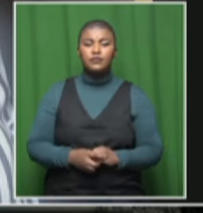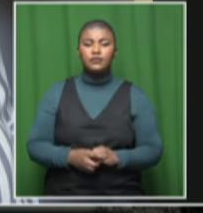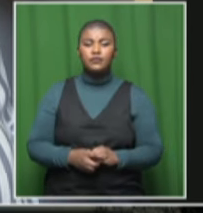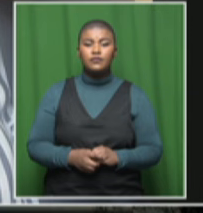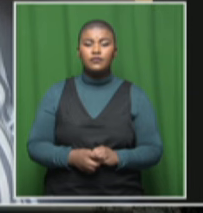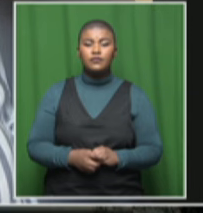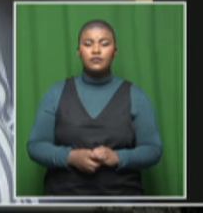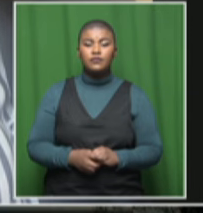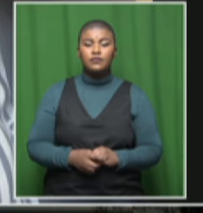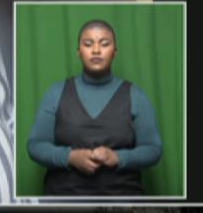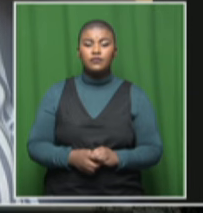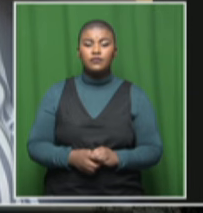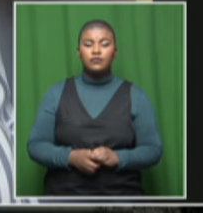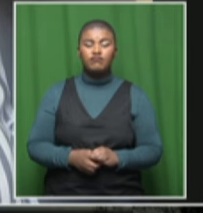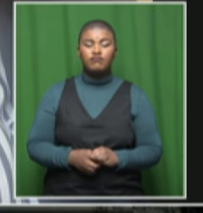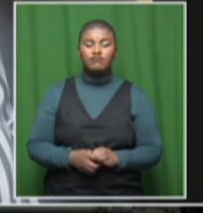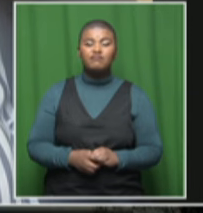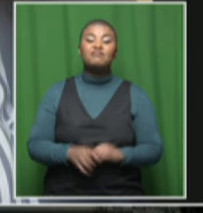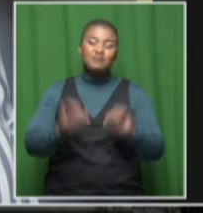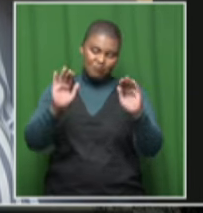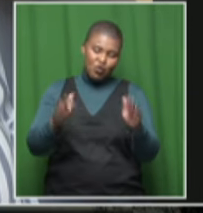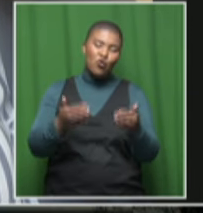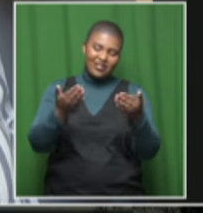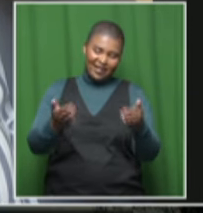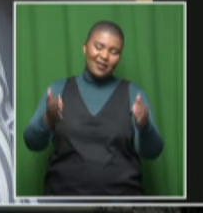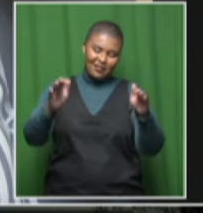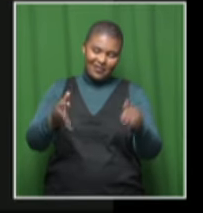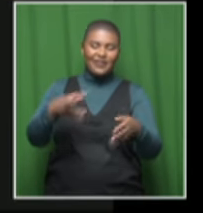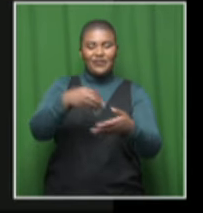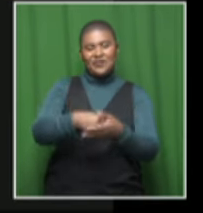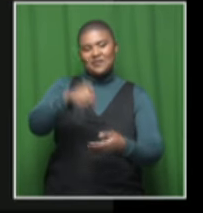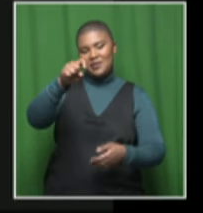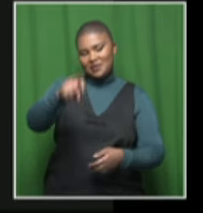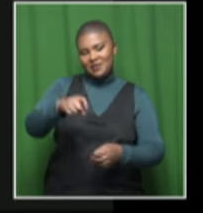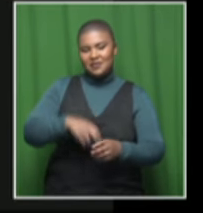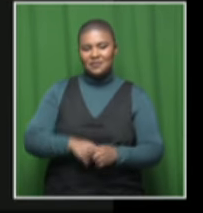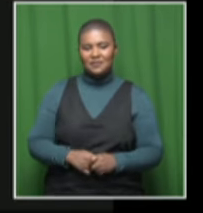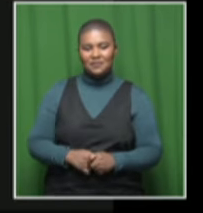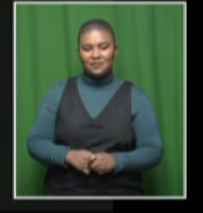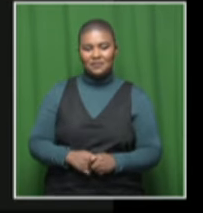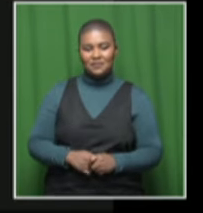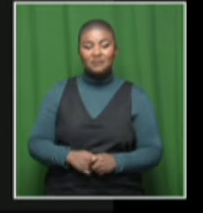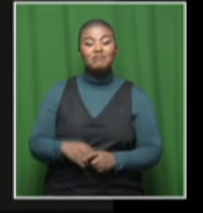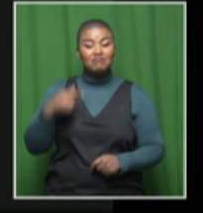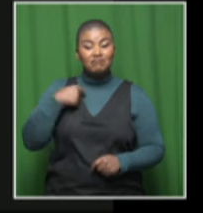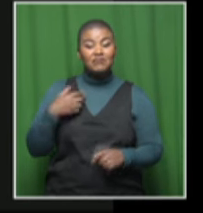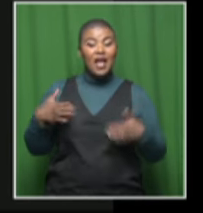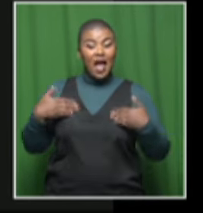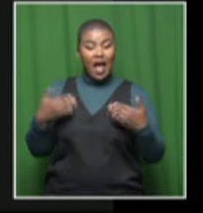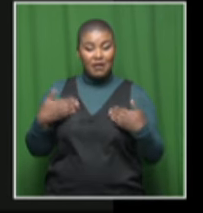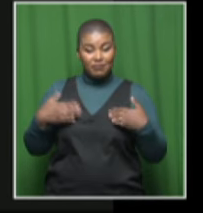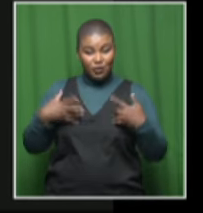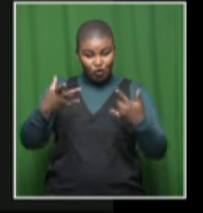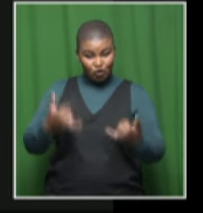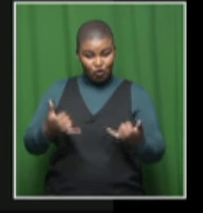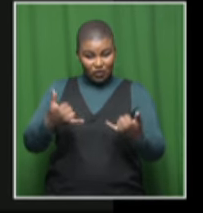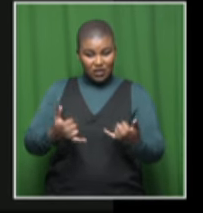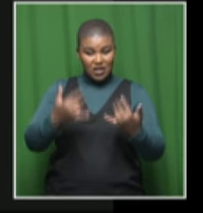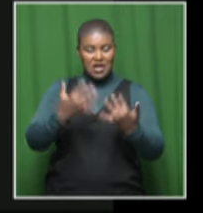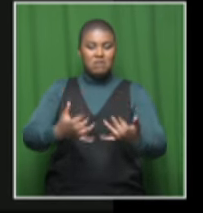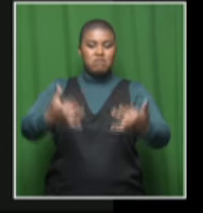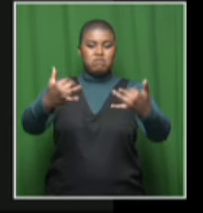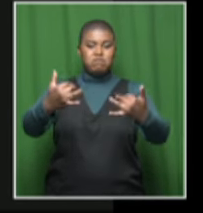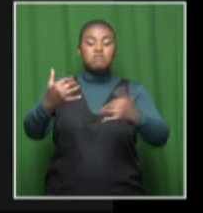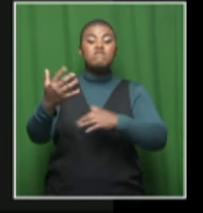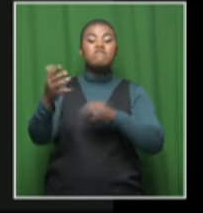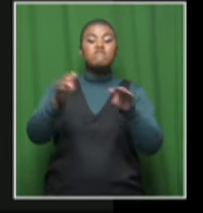Well, certainly music should be that part. Mm. And I'm glad that at the funeral, the KwaZulu-Natal Philharmonic Orchestra